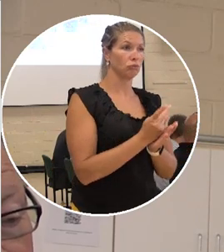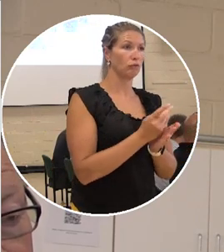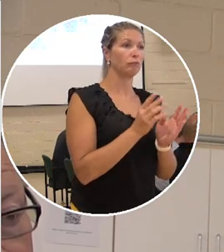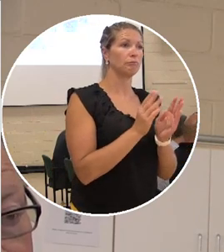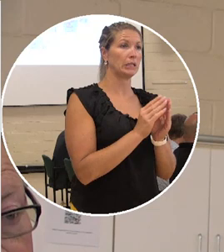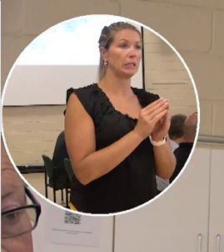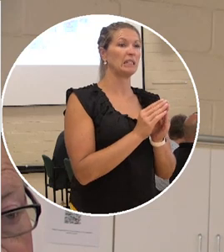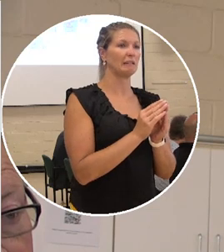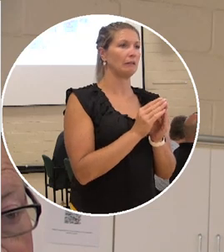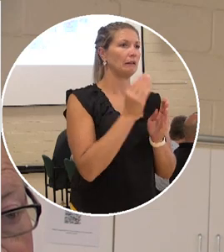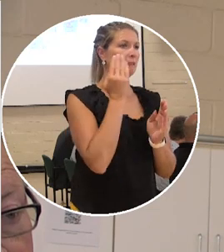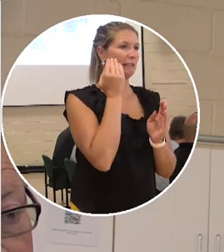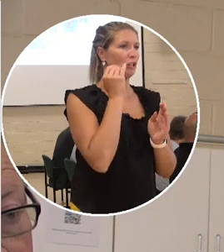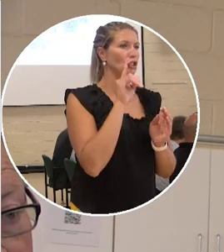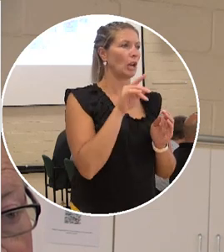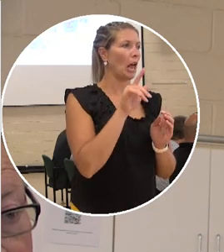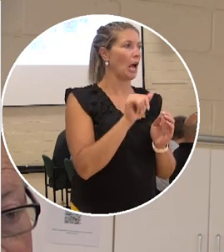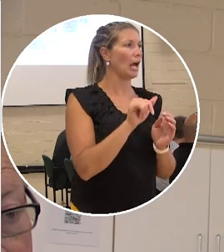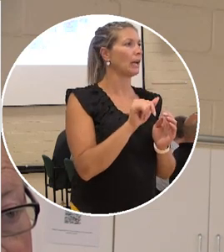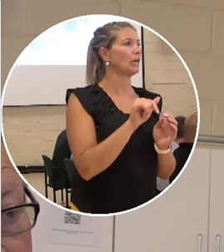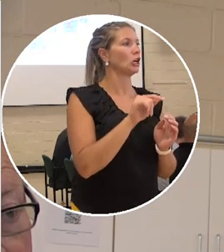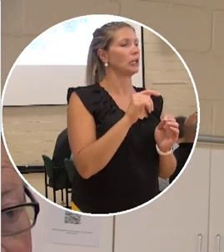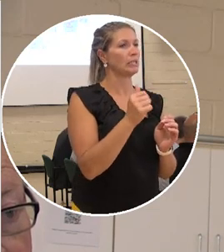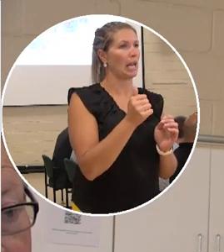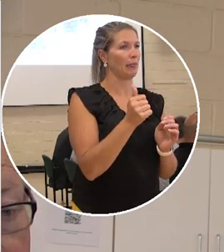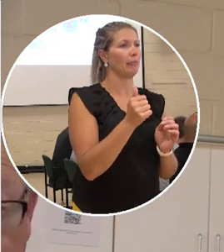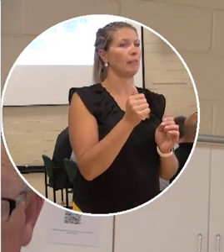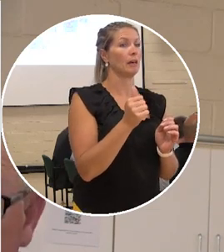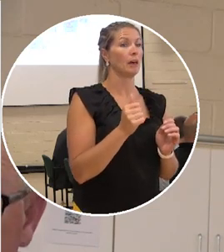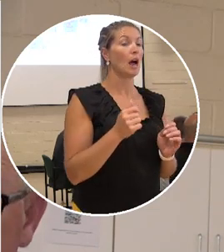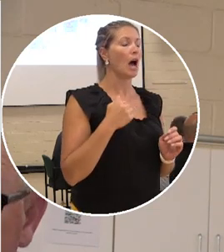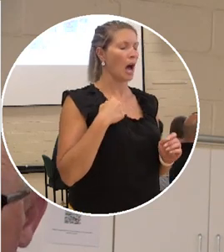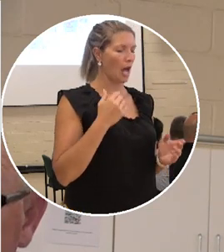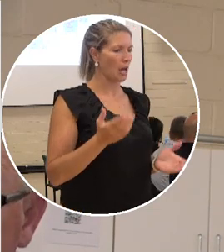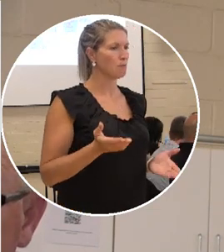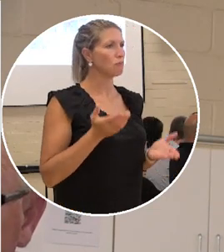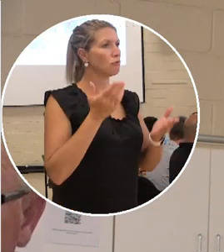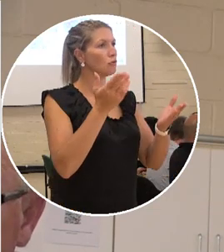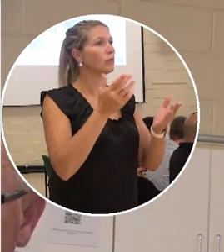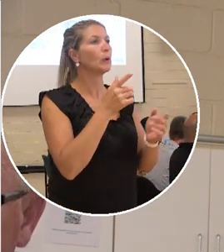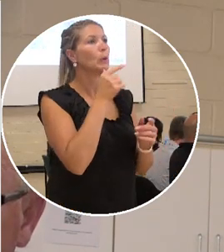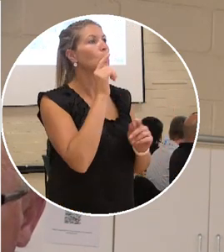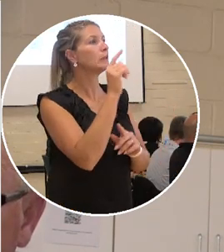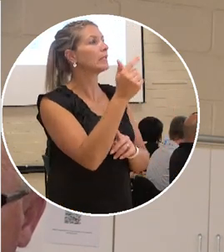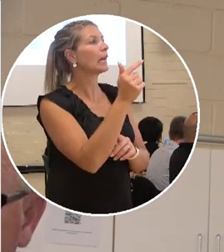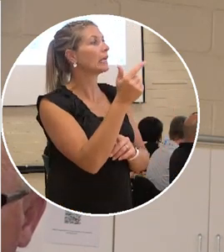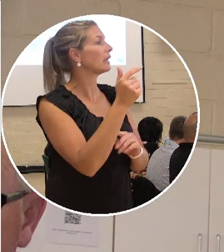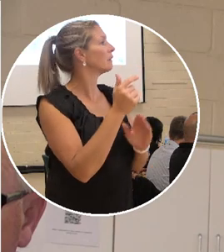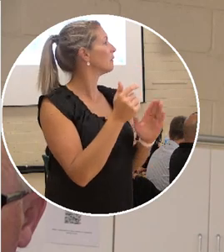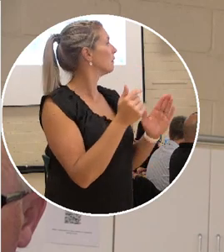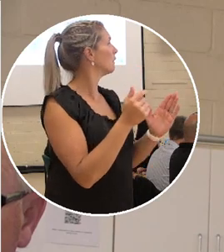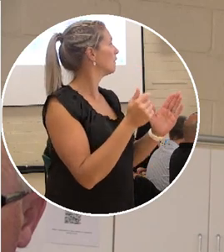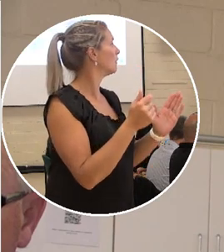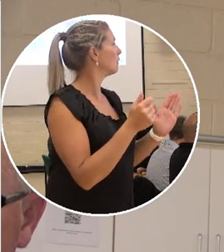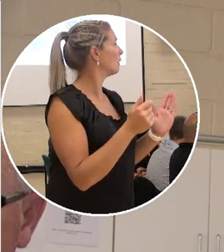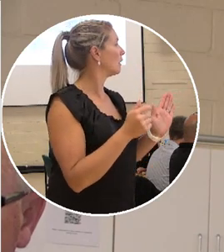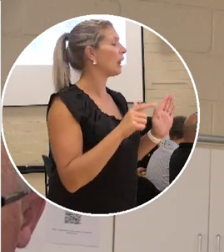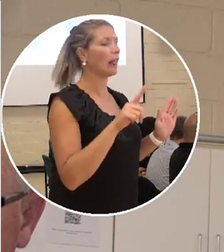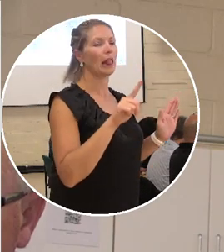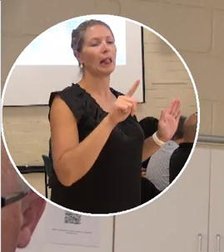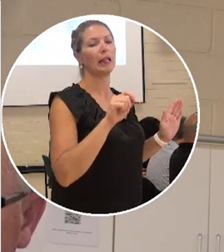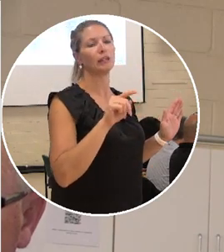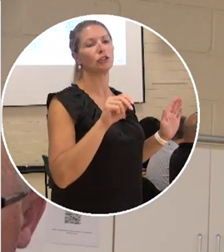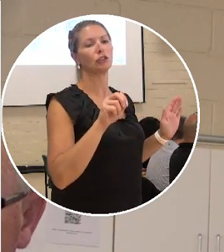July 10th, 2019, as presented. I so move, begging a seconder. Seconder is Lester